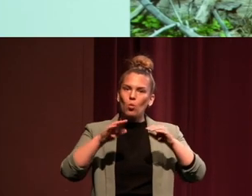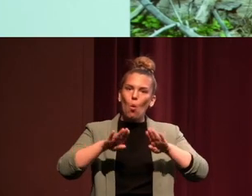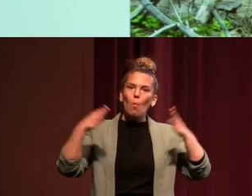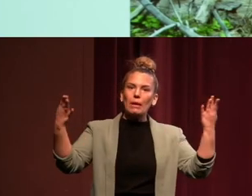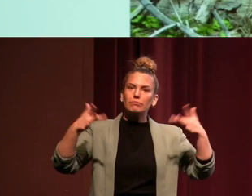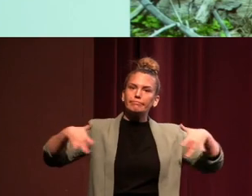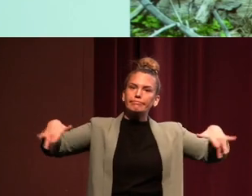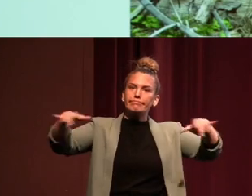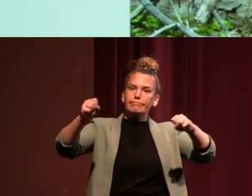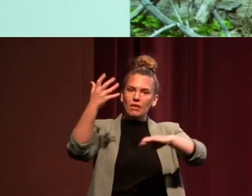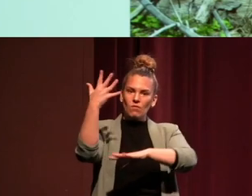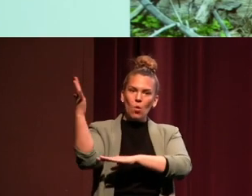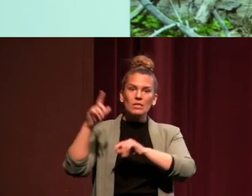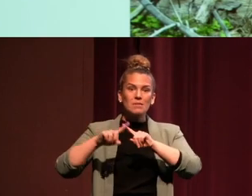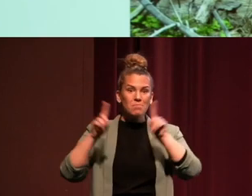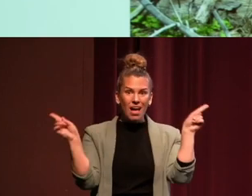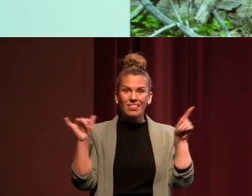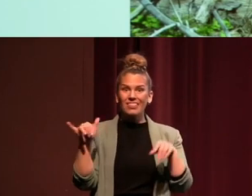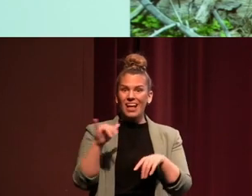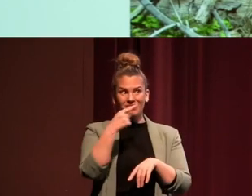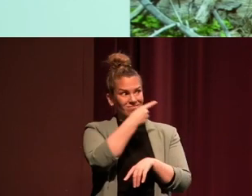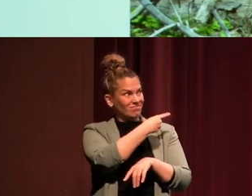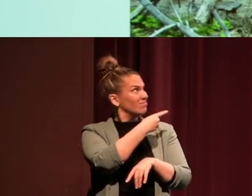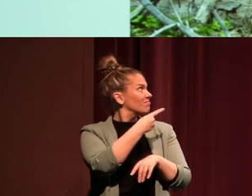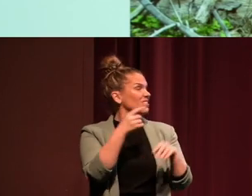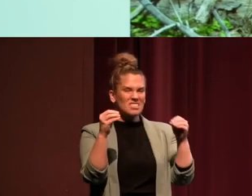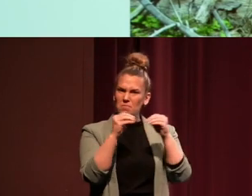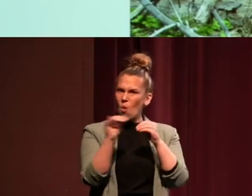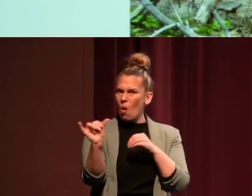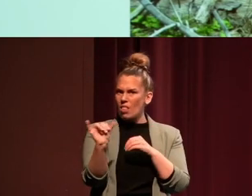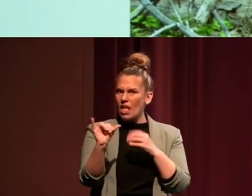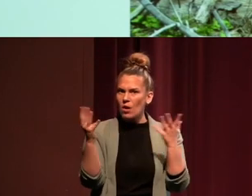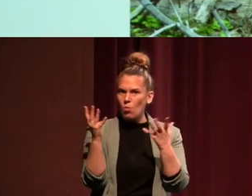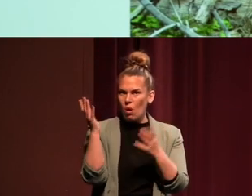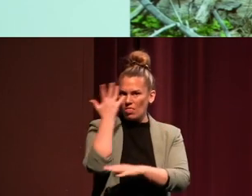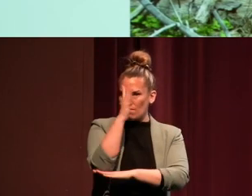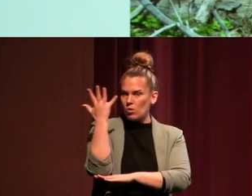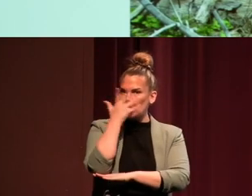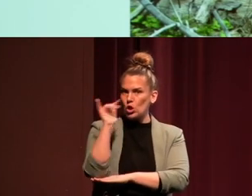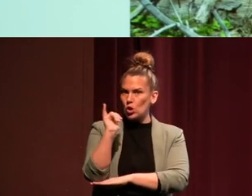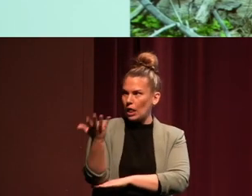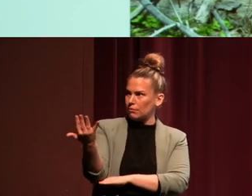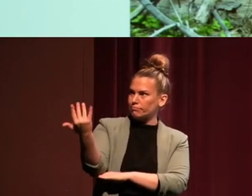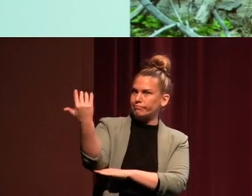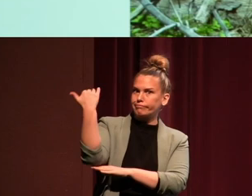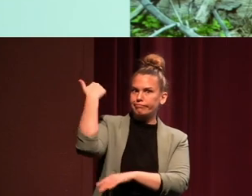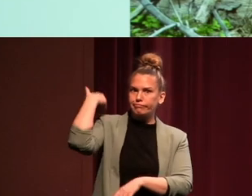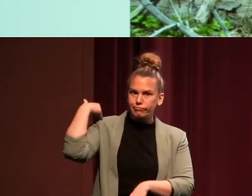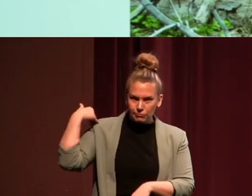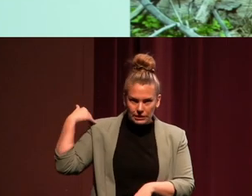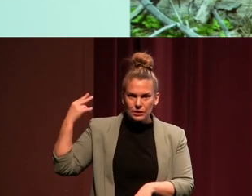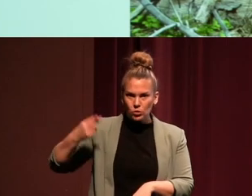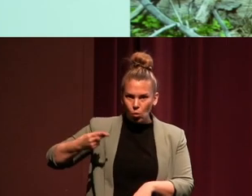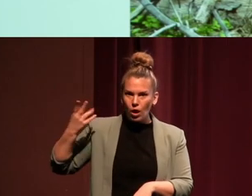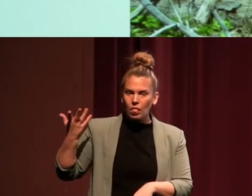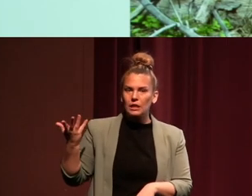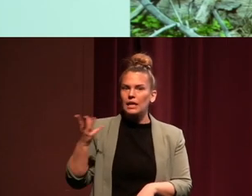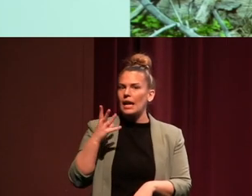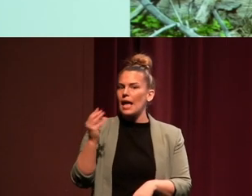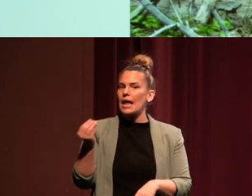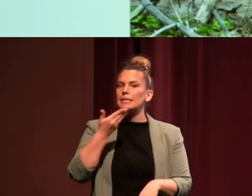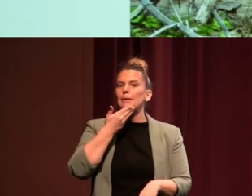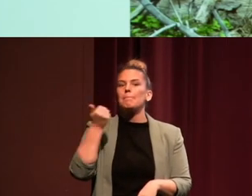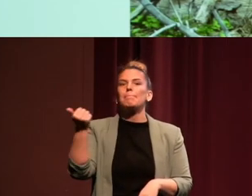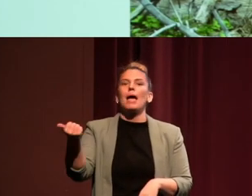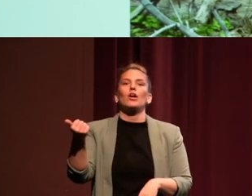is much more like what the forest used to look like historically. And it's much better suited for